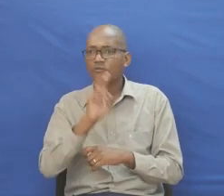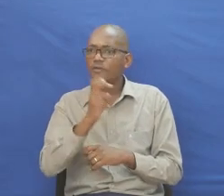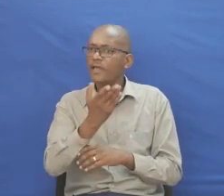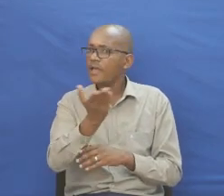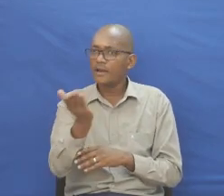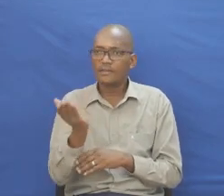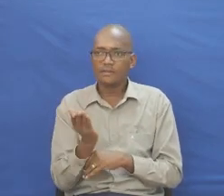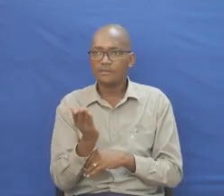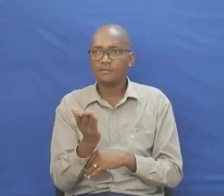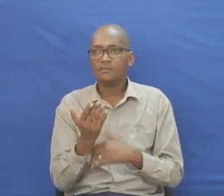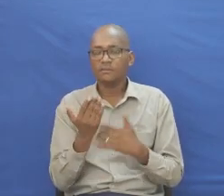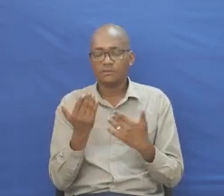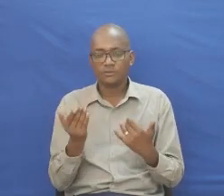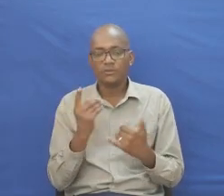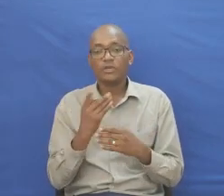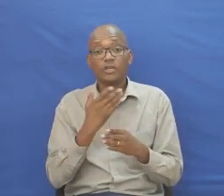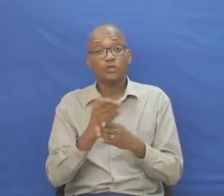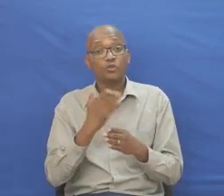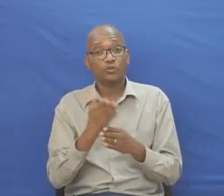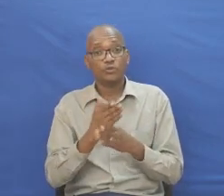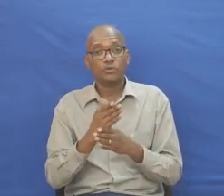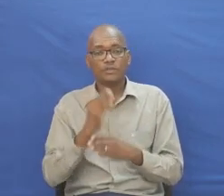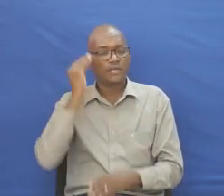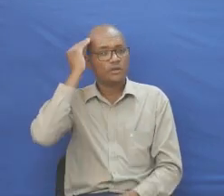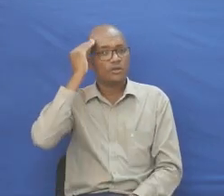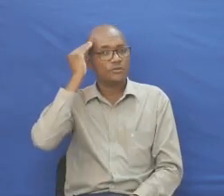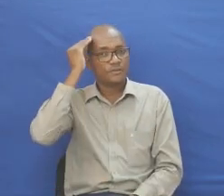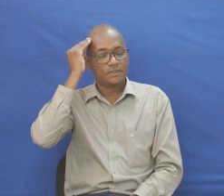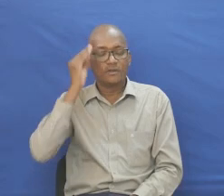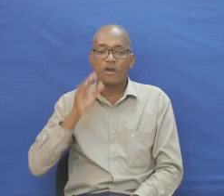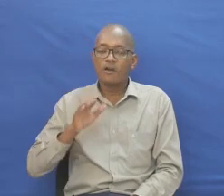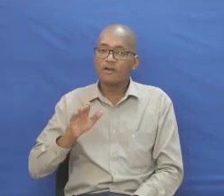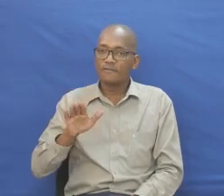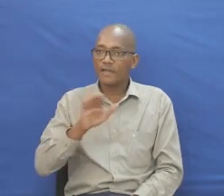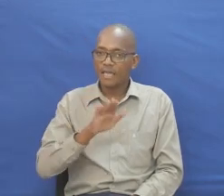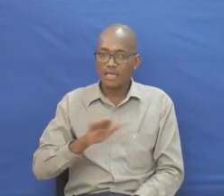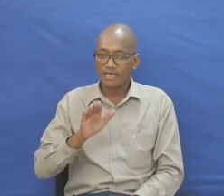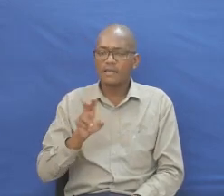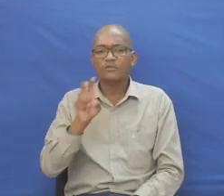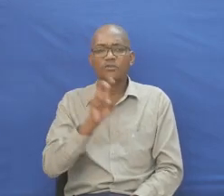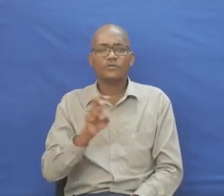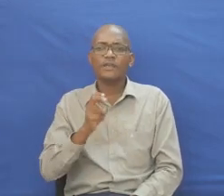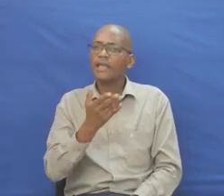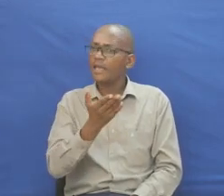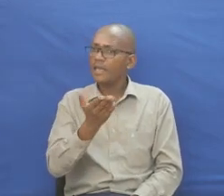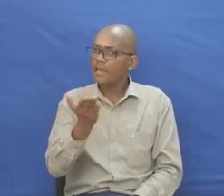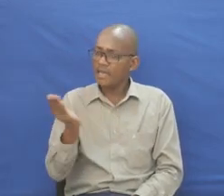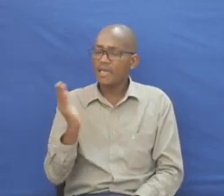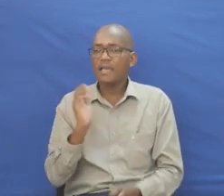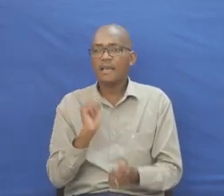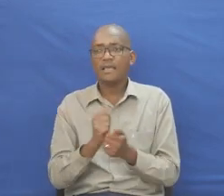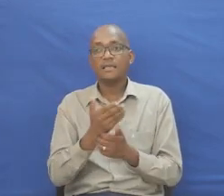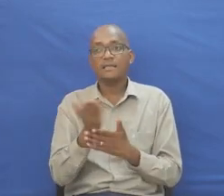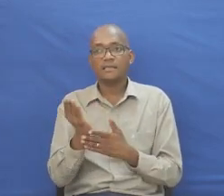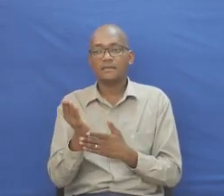anything. What you're required to know is you can use the concept of area to find anything which